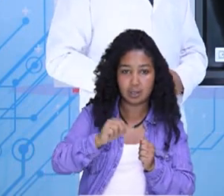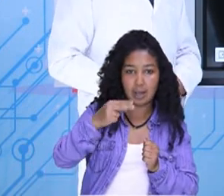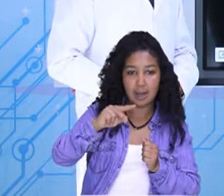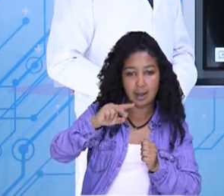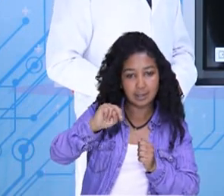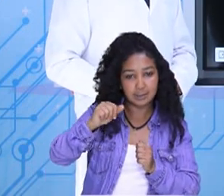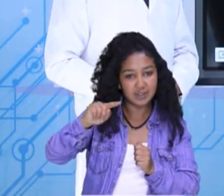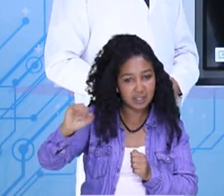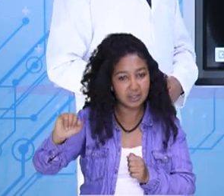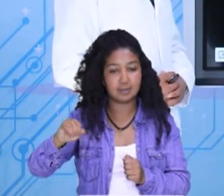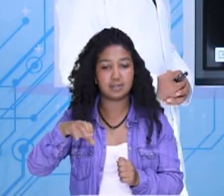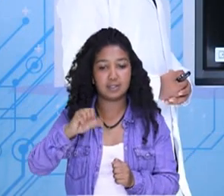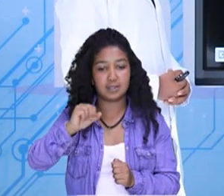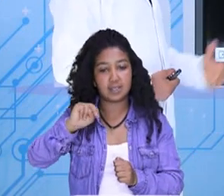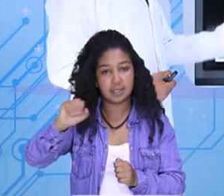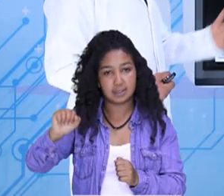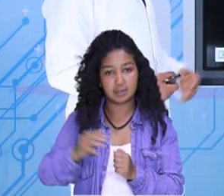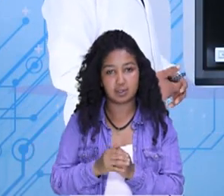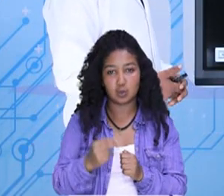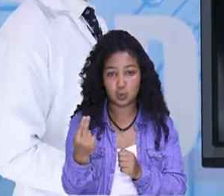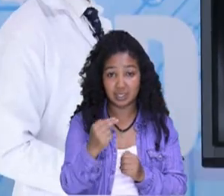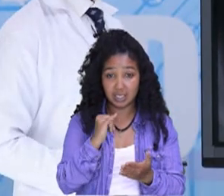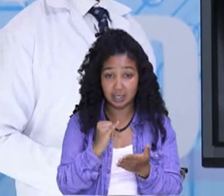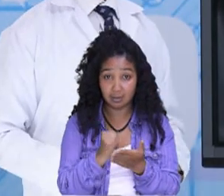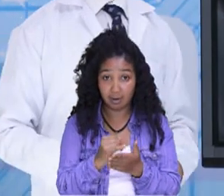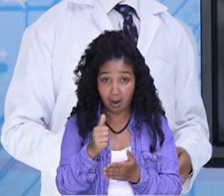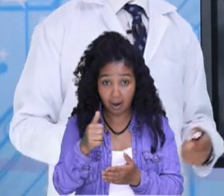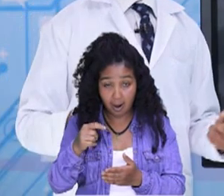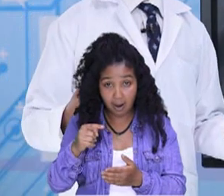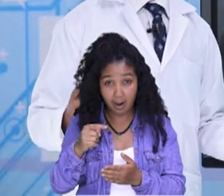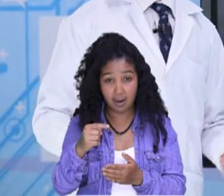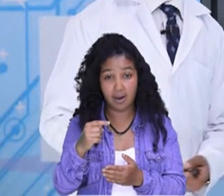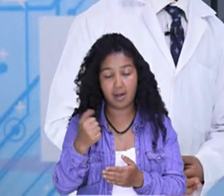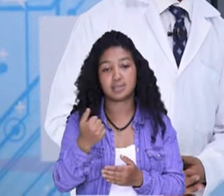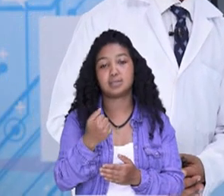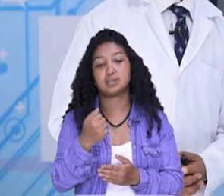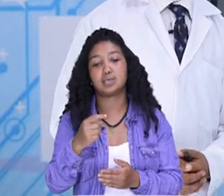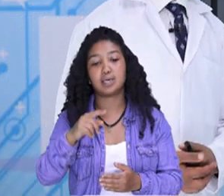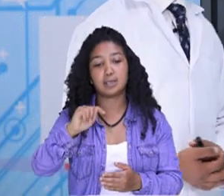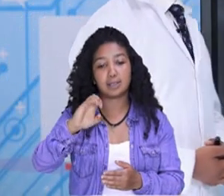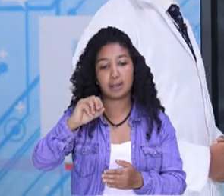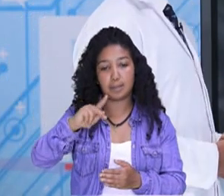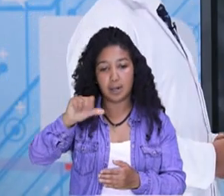strand of a DNA, using it as a template,